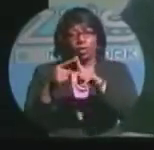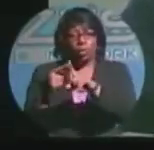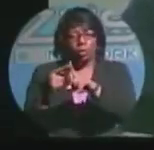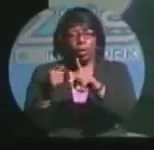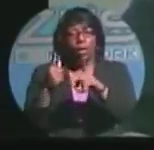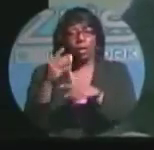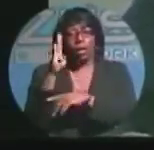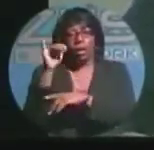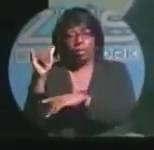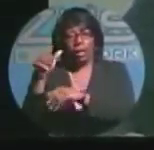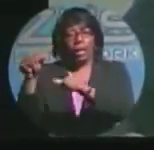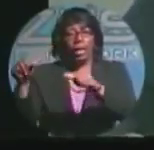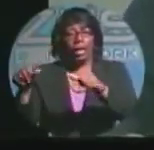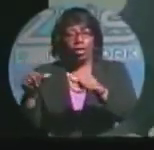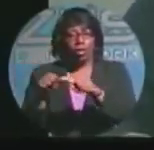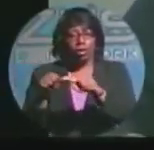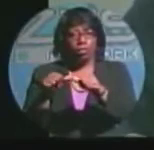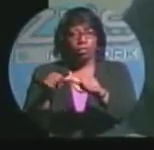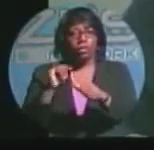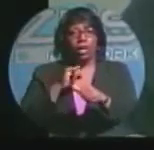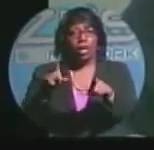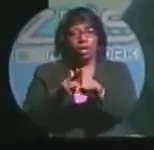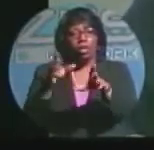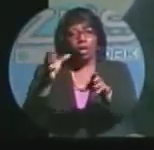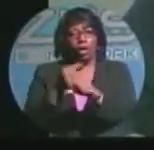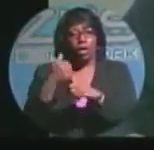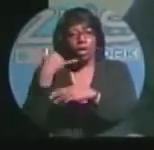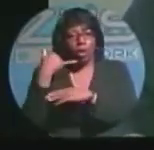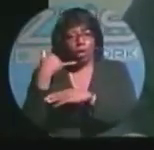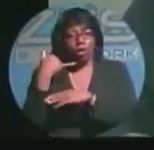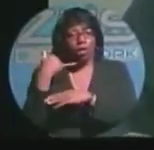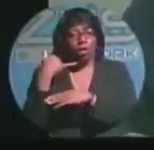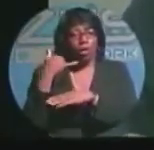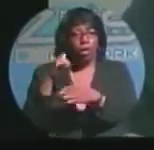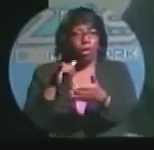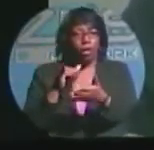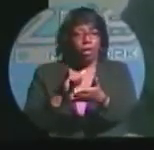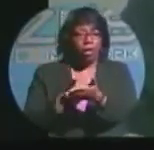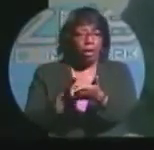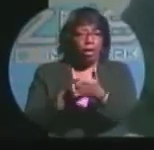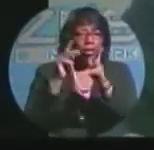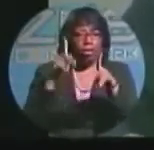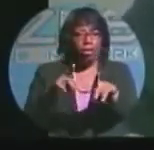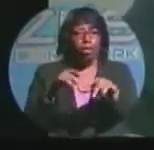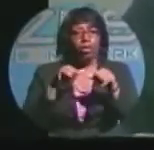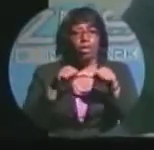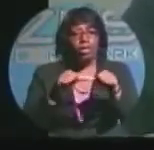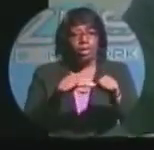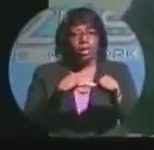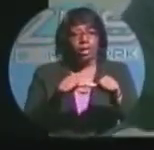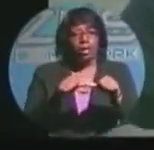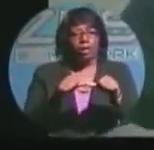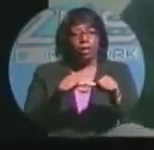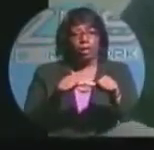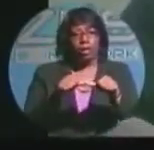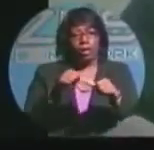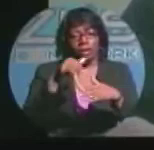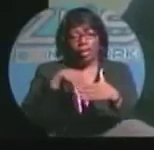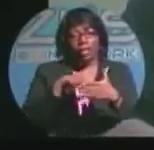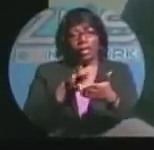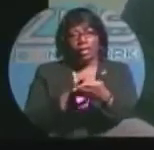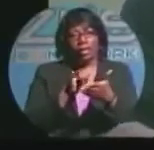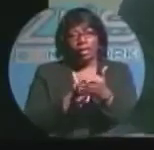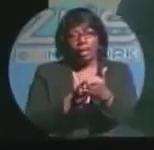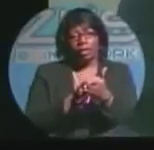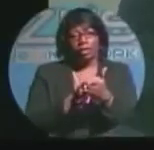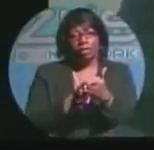Bear area, and I got a recall about 10 minutes ago of someone who was still in the process of evacuating some individuals